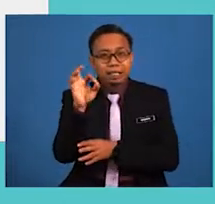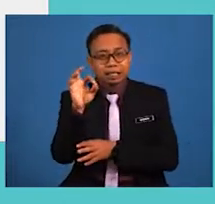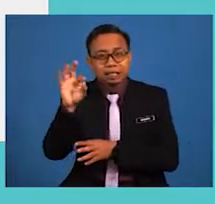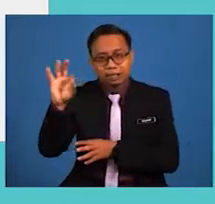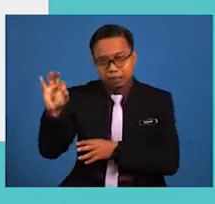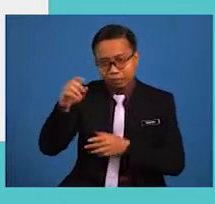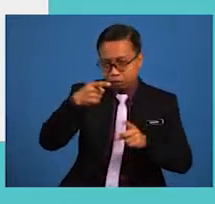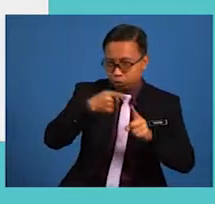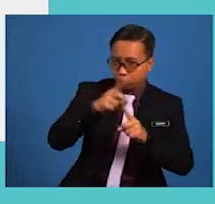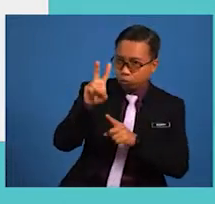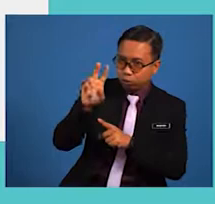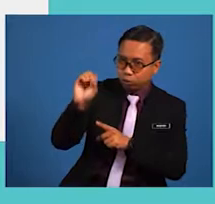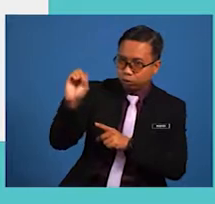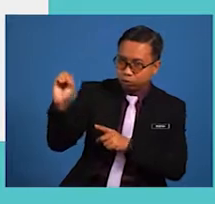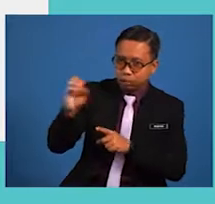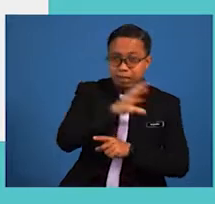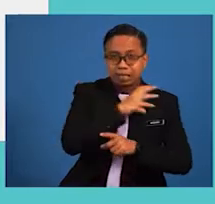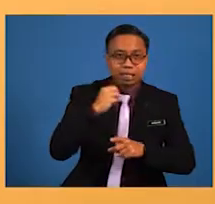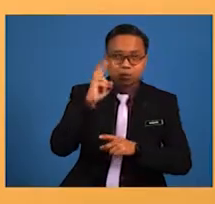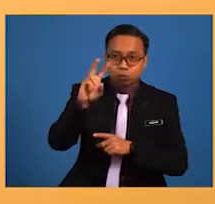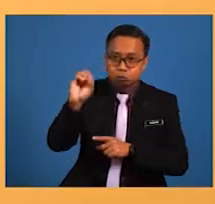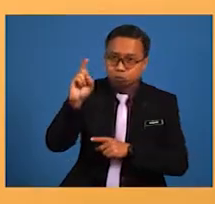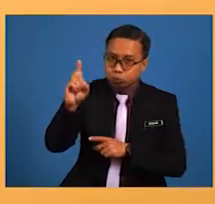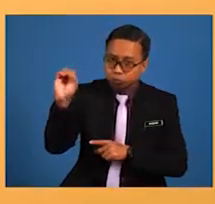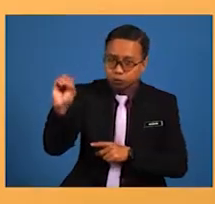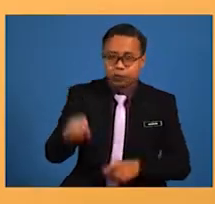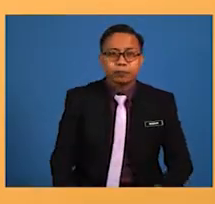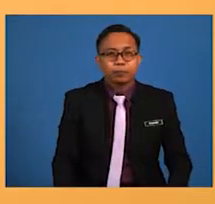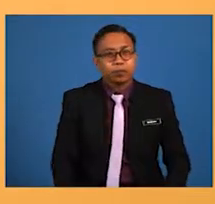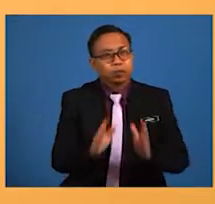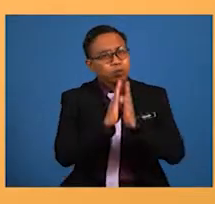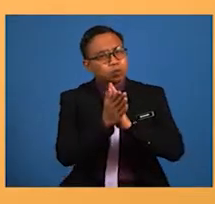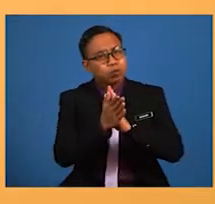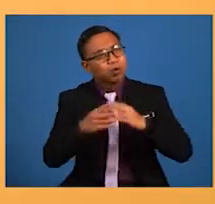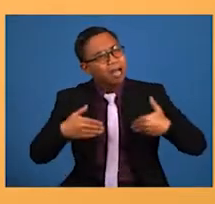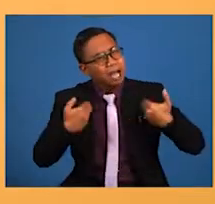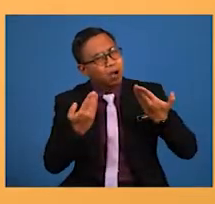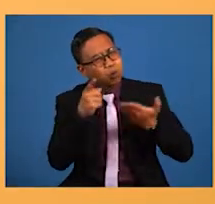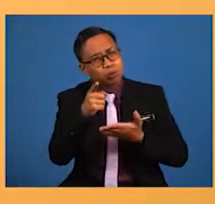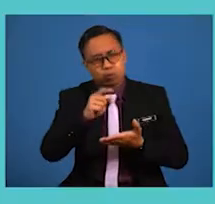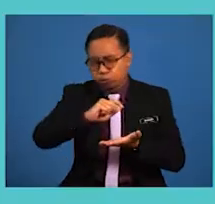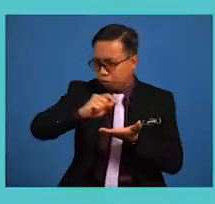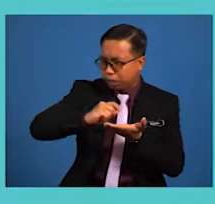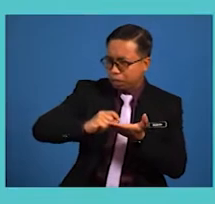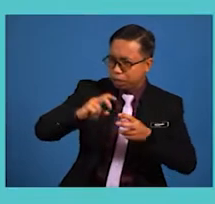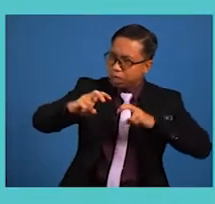2000 and 2010, do we? So, How do you write your analysis